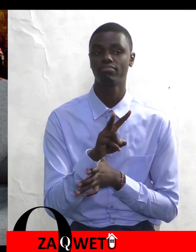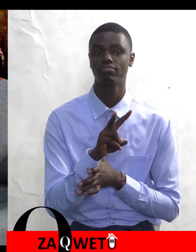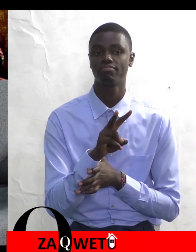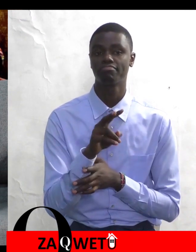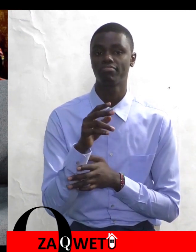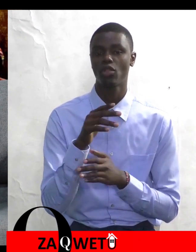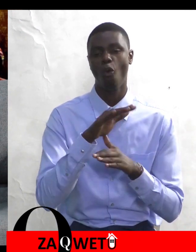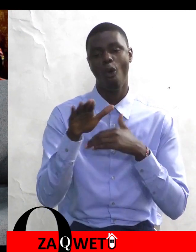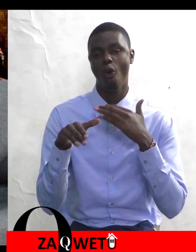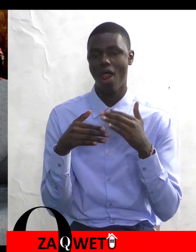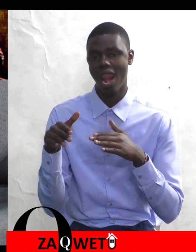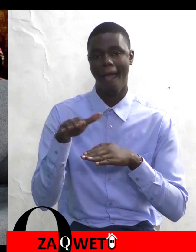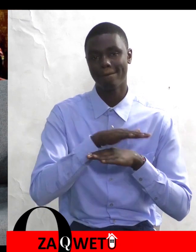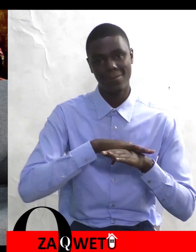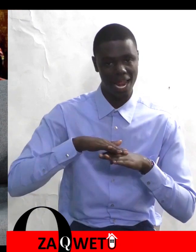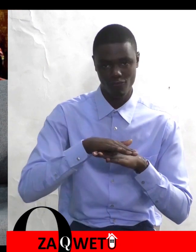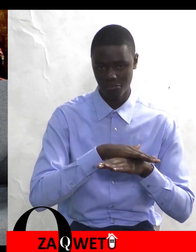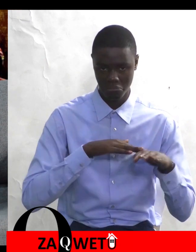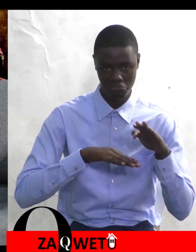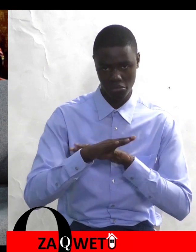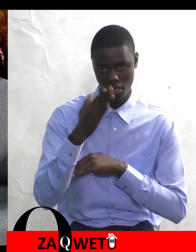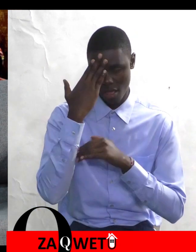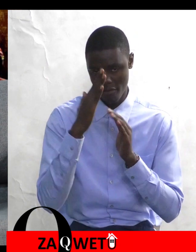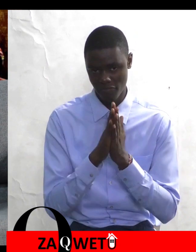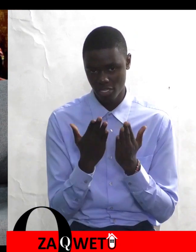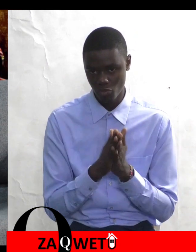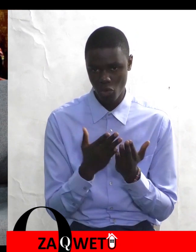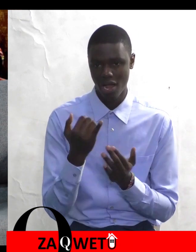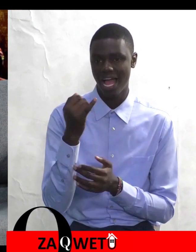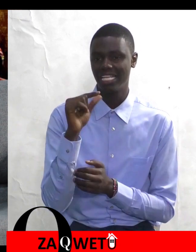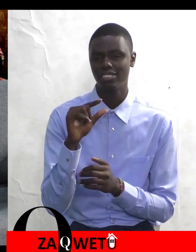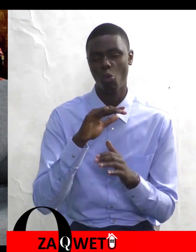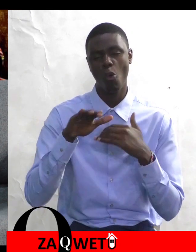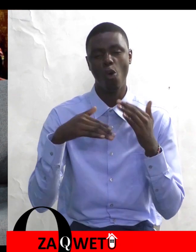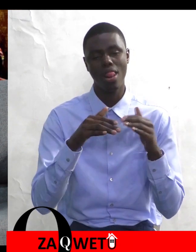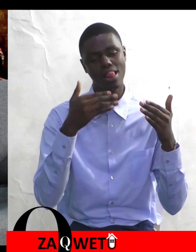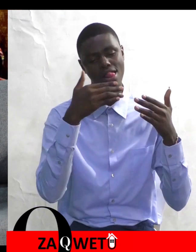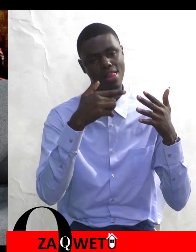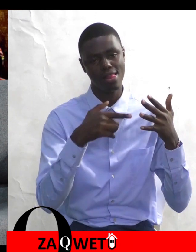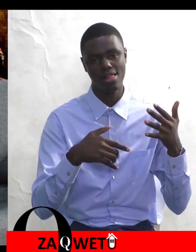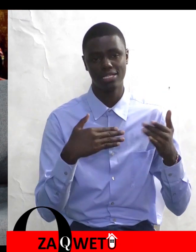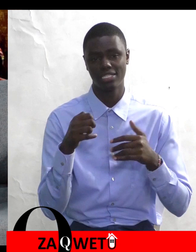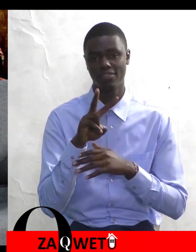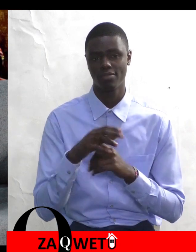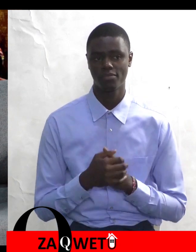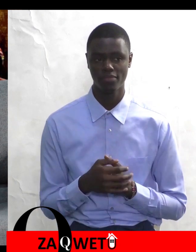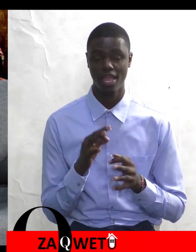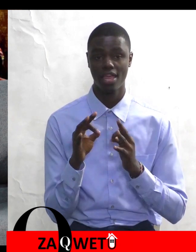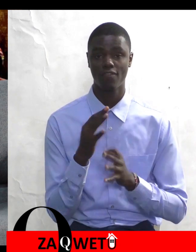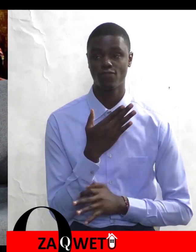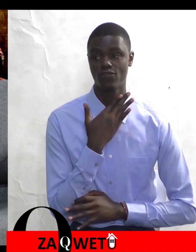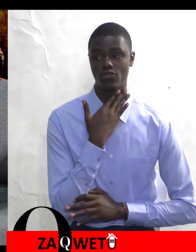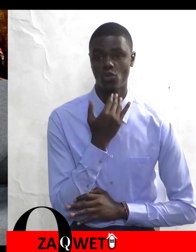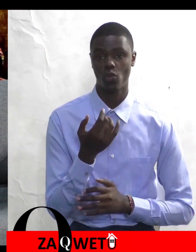handles, we are at Science TV. Each and everywhere. Ingia hapo kwenye Facebook, Instagram, kila pahali Science